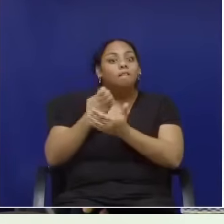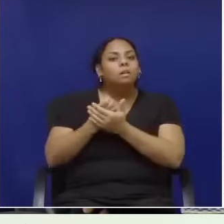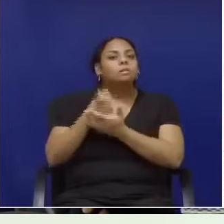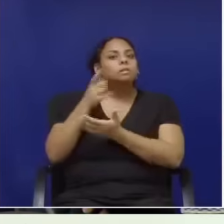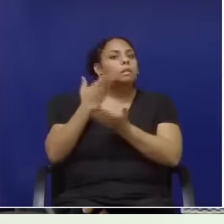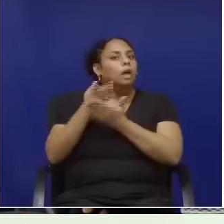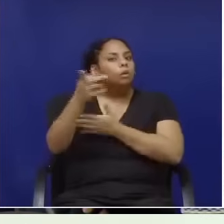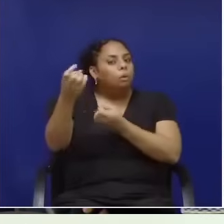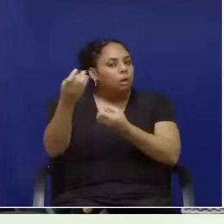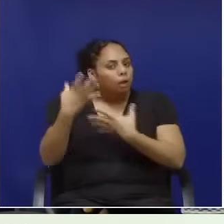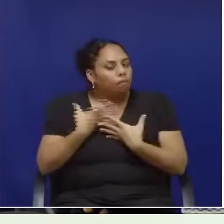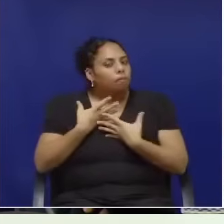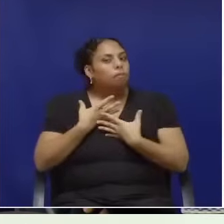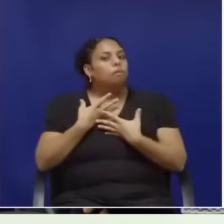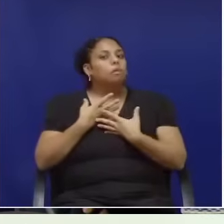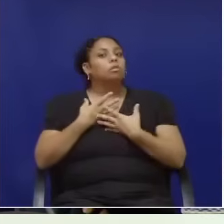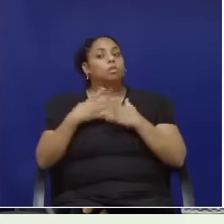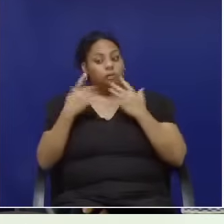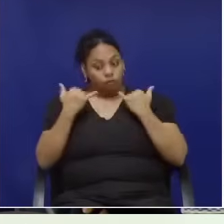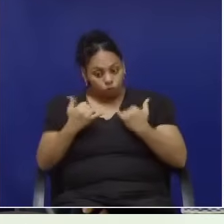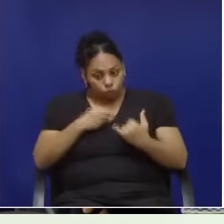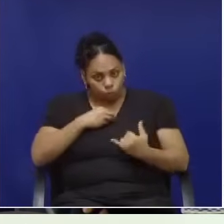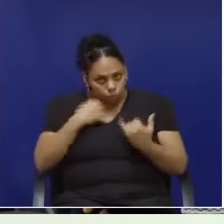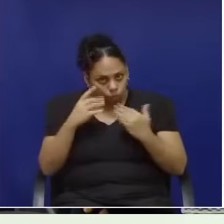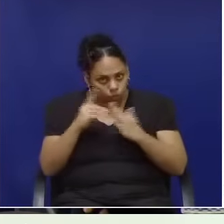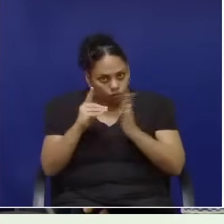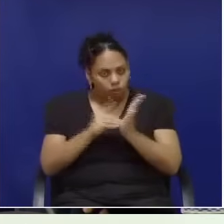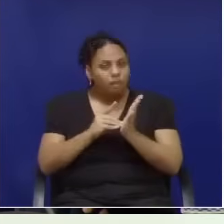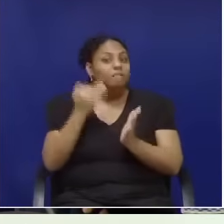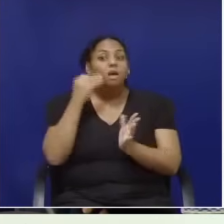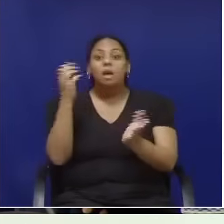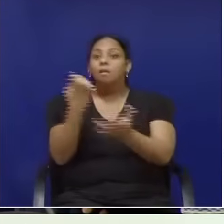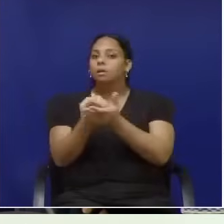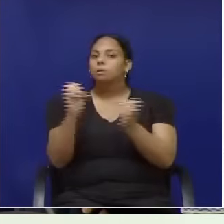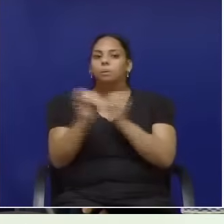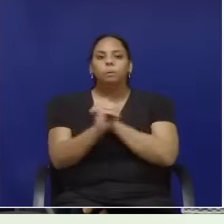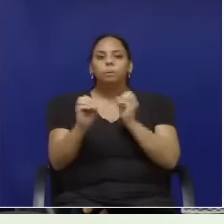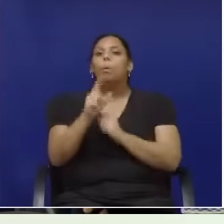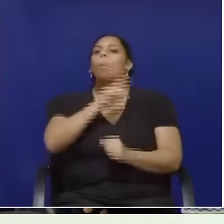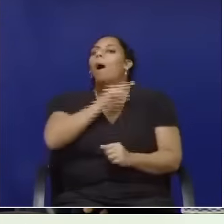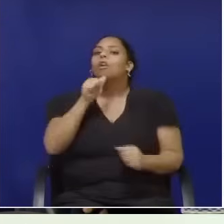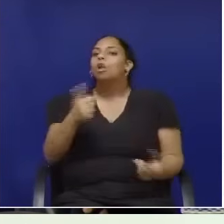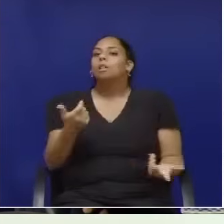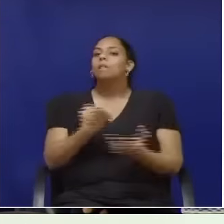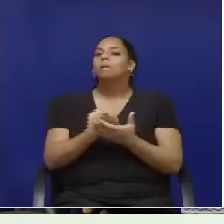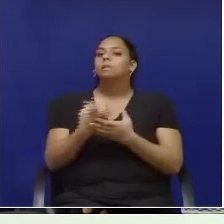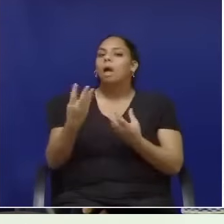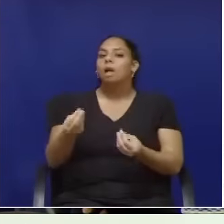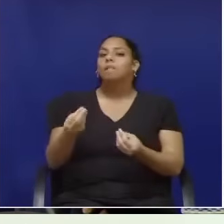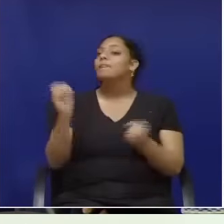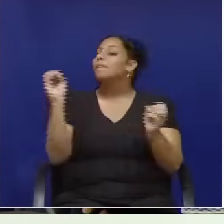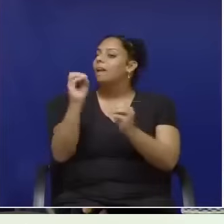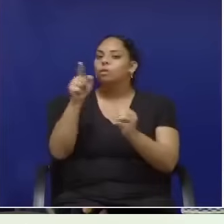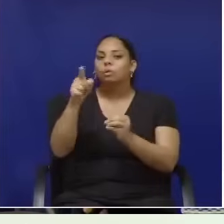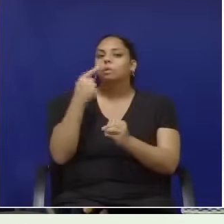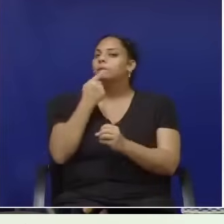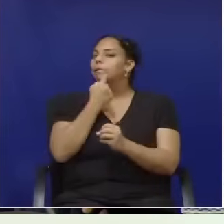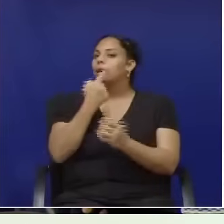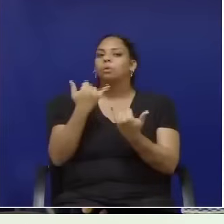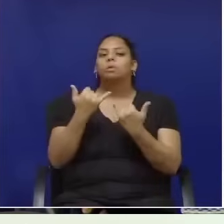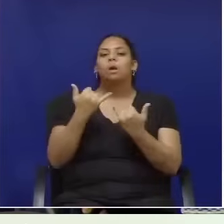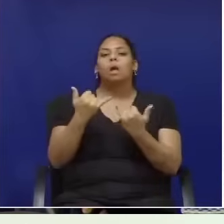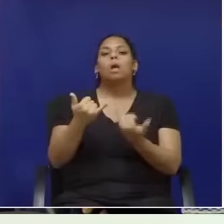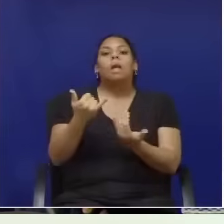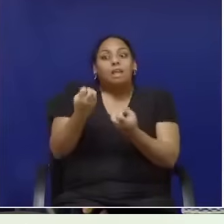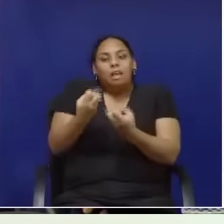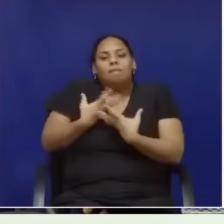demonstrates the impact to date? And if there is no evidence available, why not? Because nothing you've said today has actually